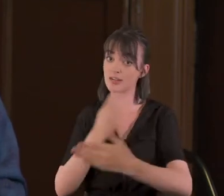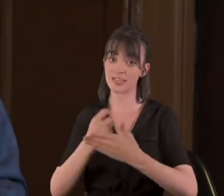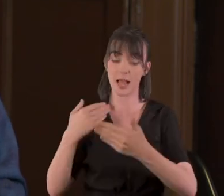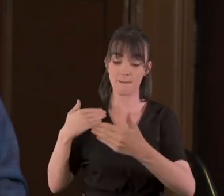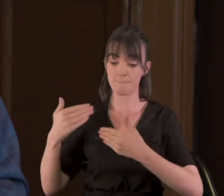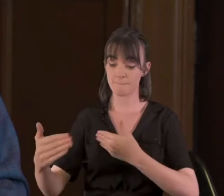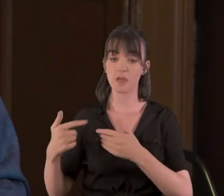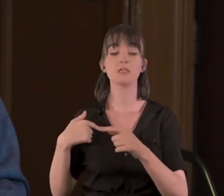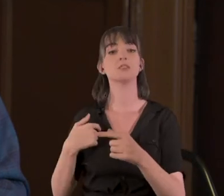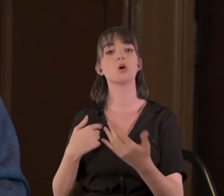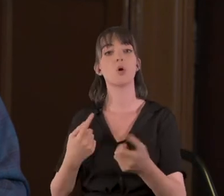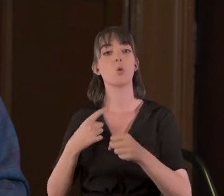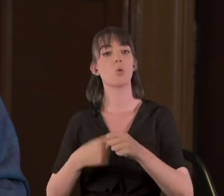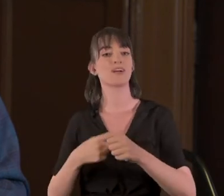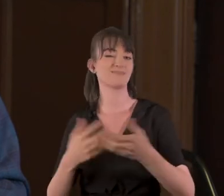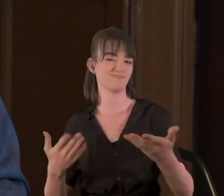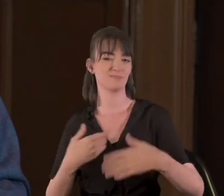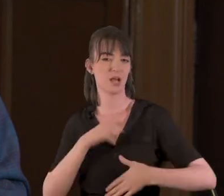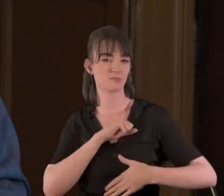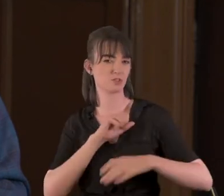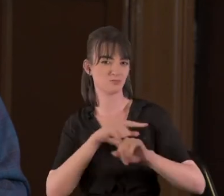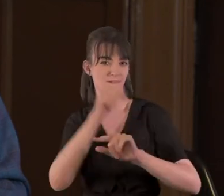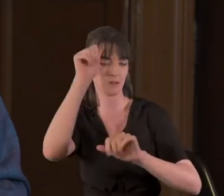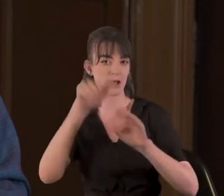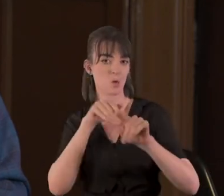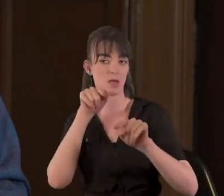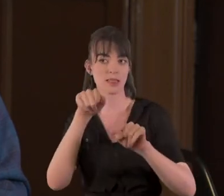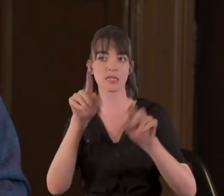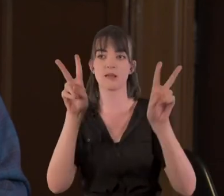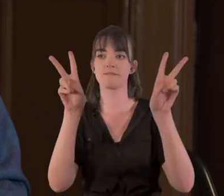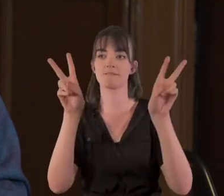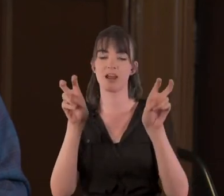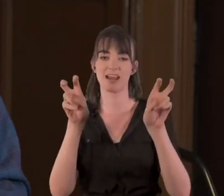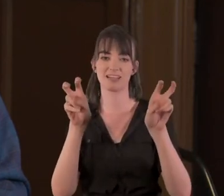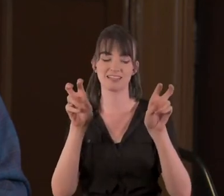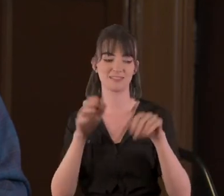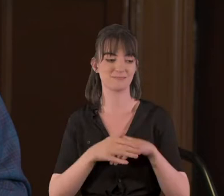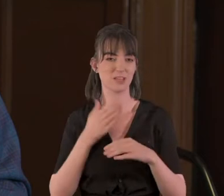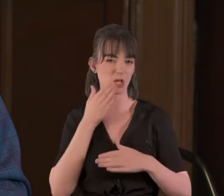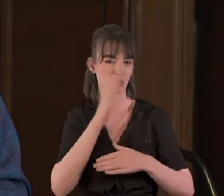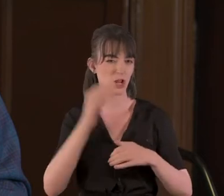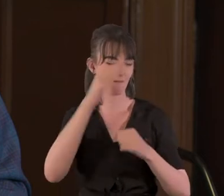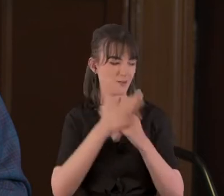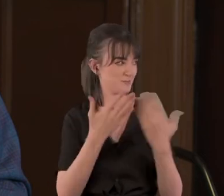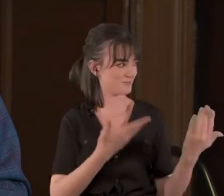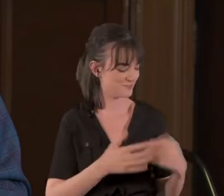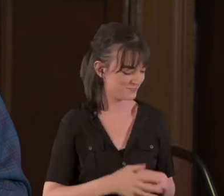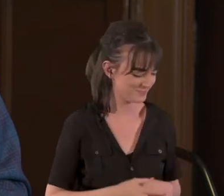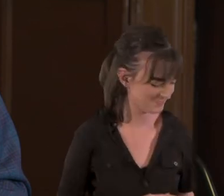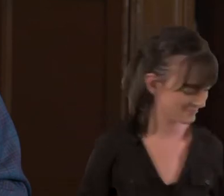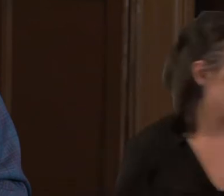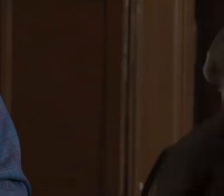And again, you'll probably be familiar with this phrase. Let me just see whether I can find this.